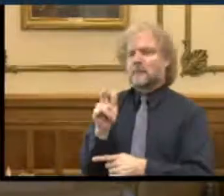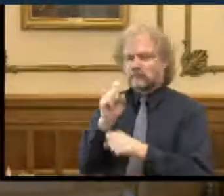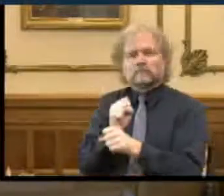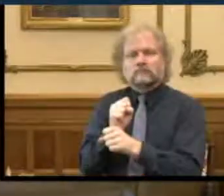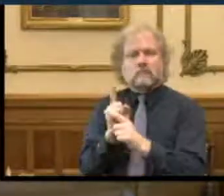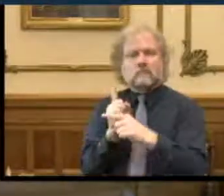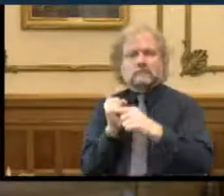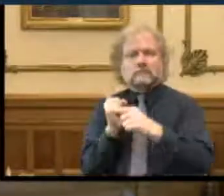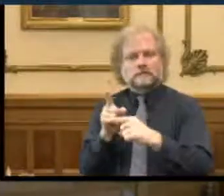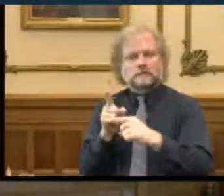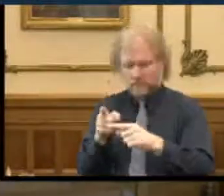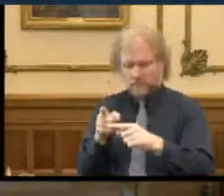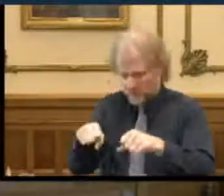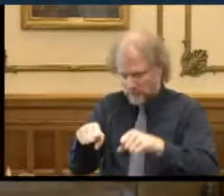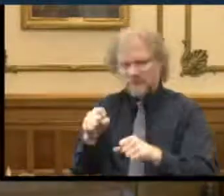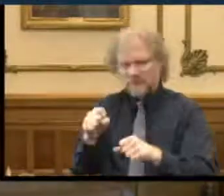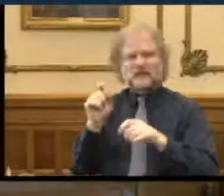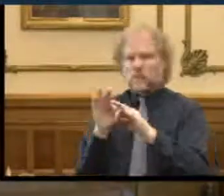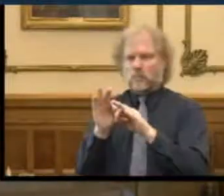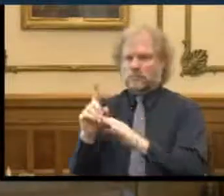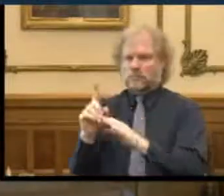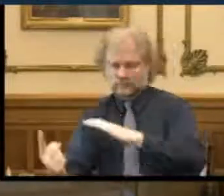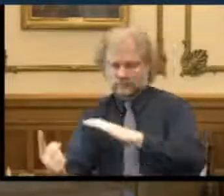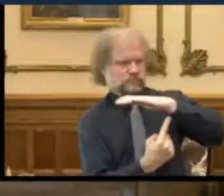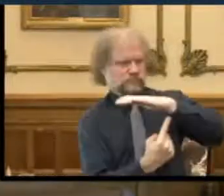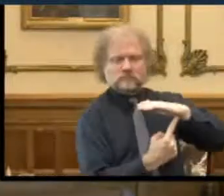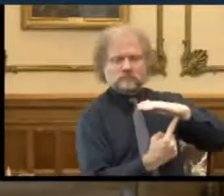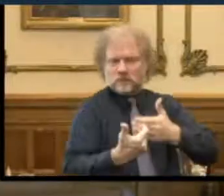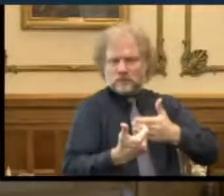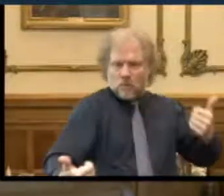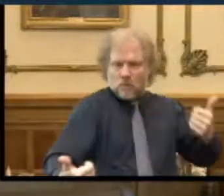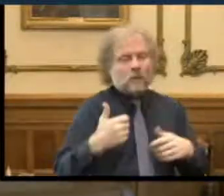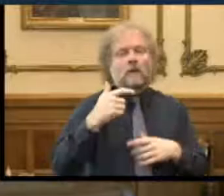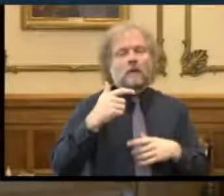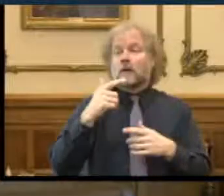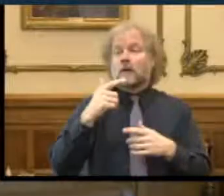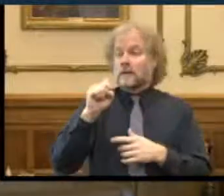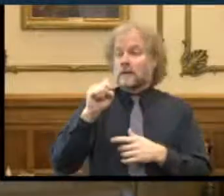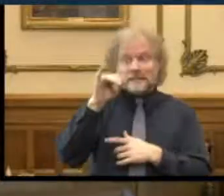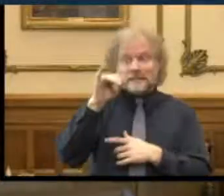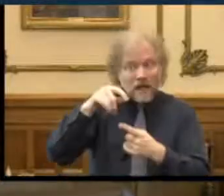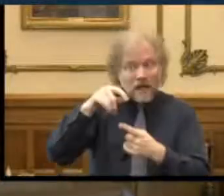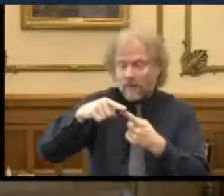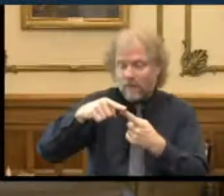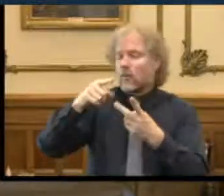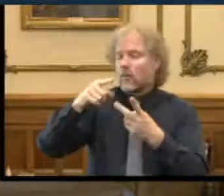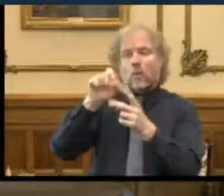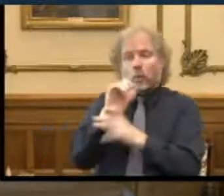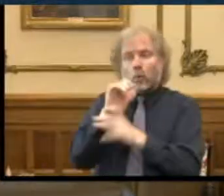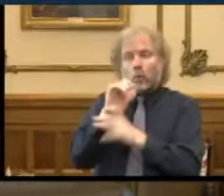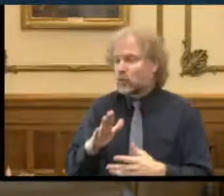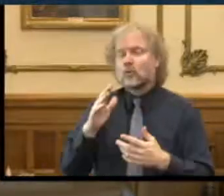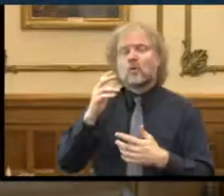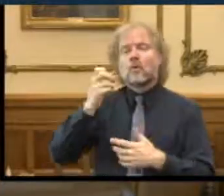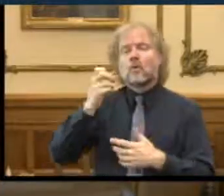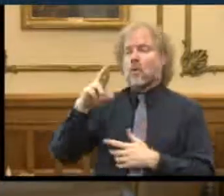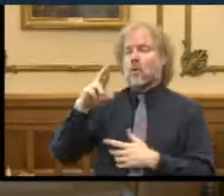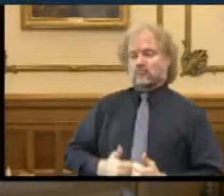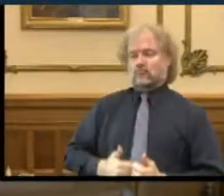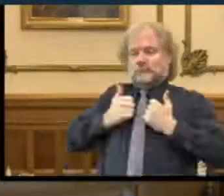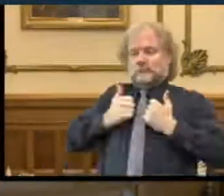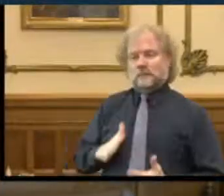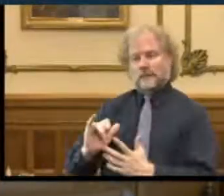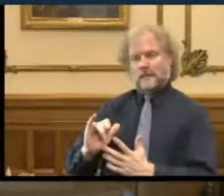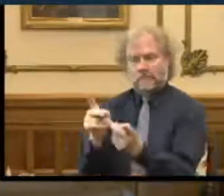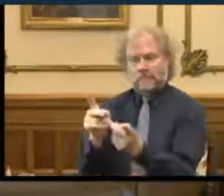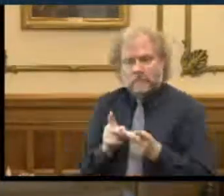We know immediately that we need to cohort that individual and separate them, whether that's a staff member or a worker there or a resident of the